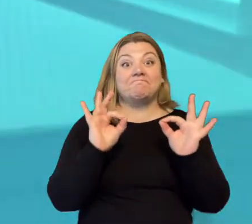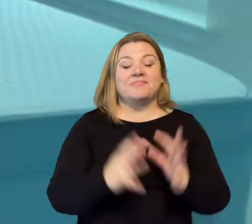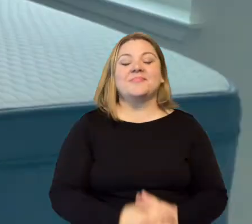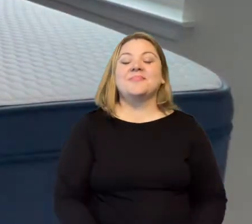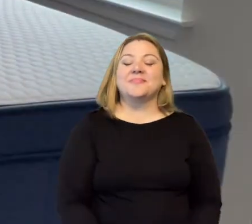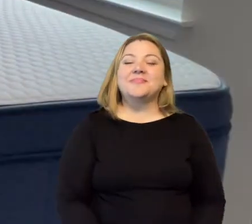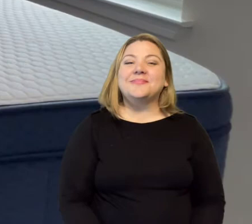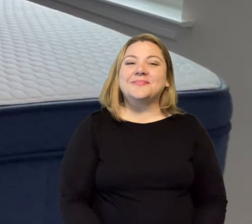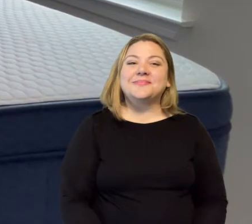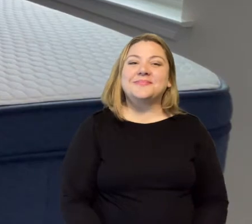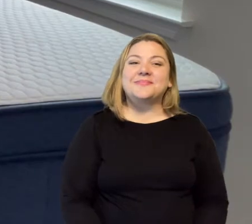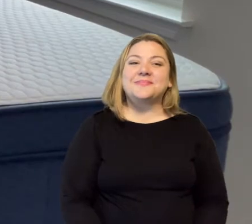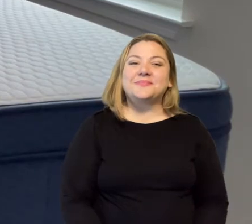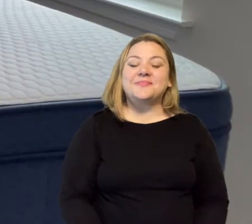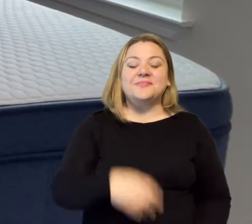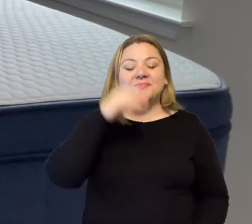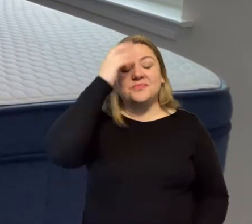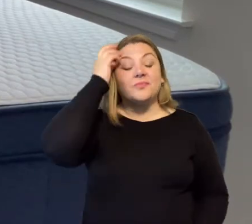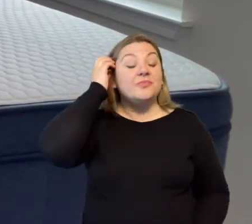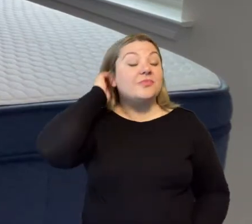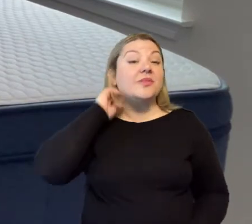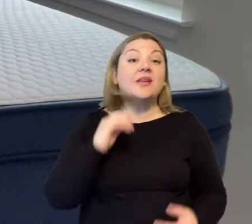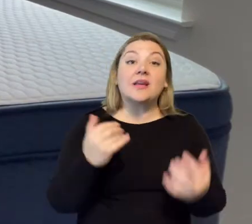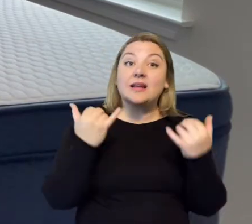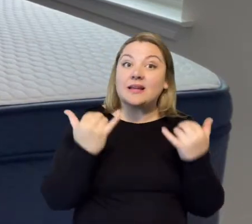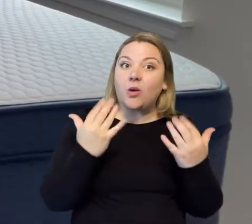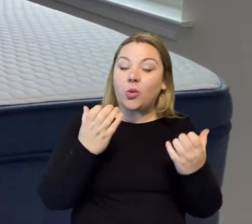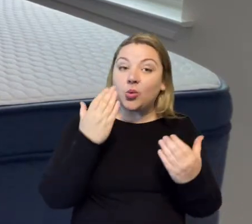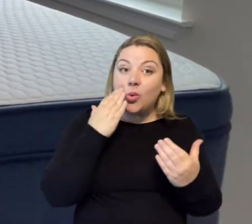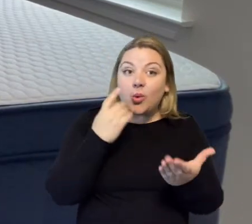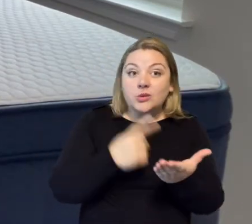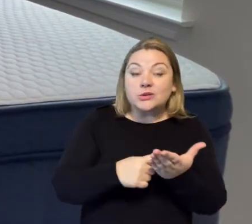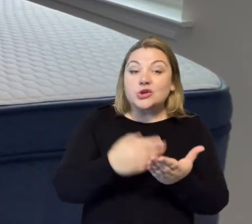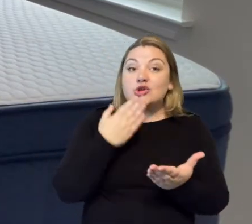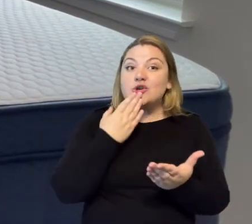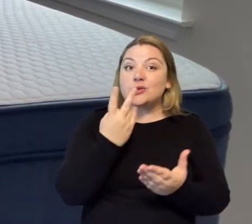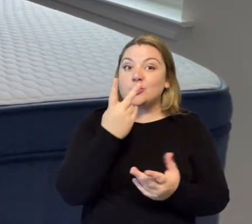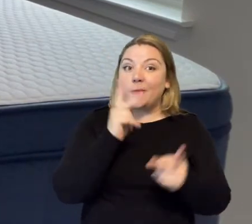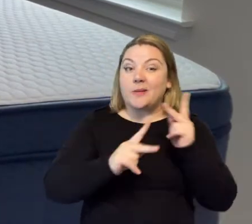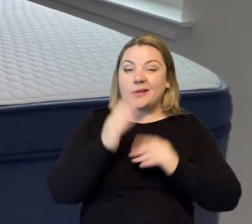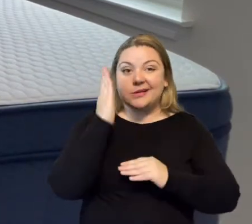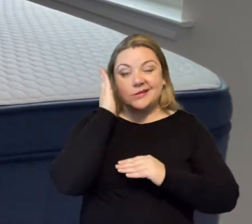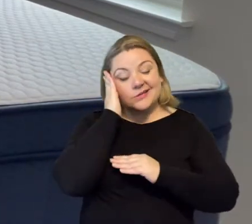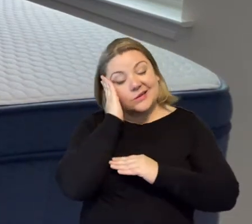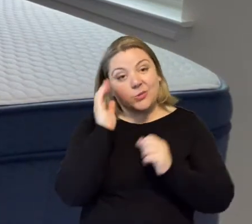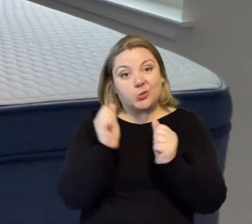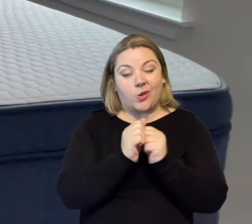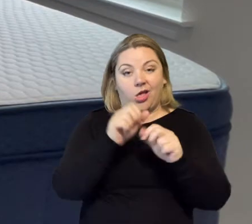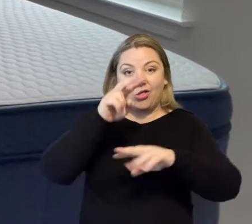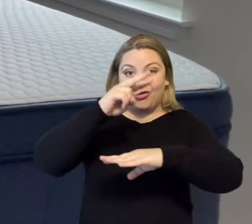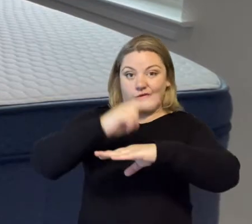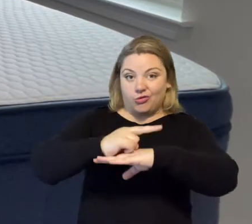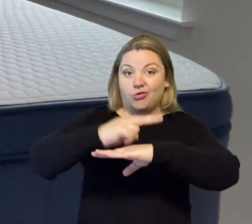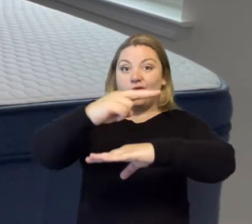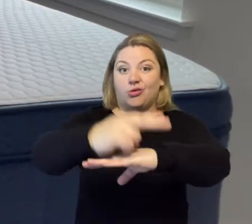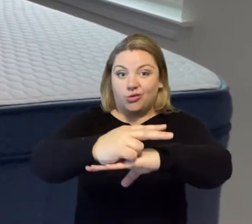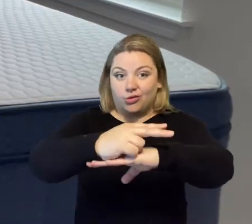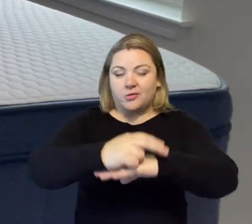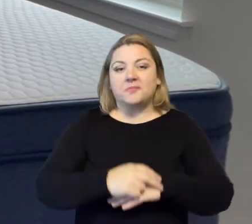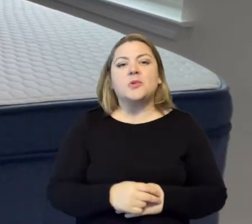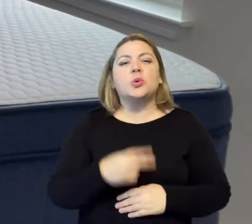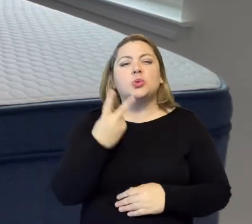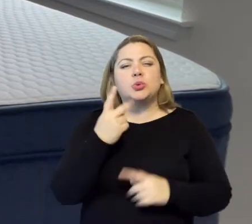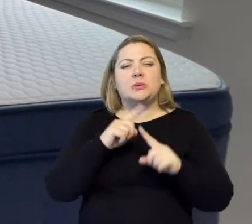All right, so let's talk about whether this is good for couples or not. So there's two categories in this section. We're gonna talk about edge